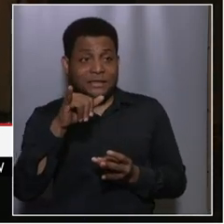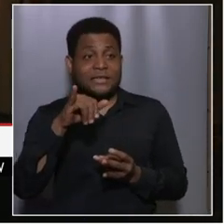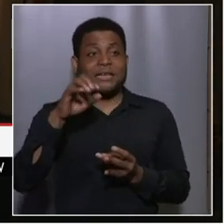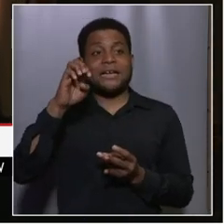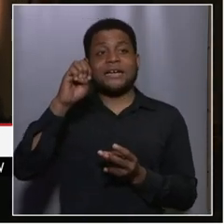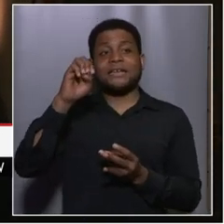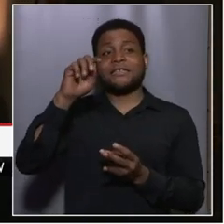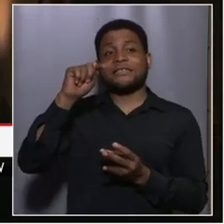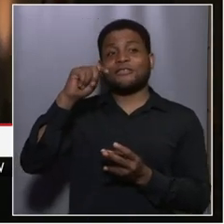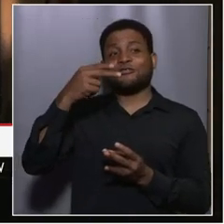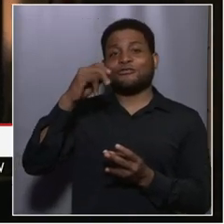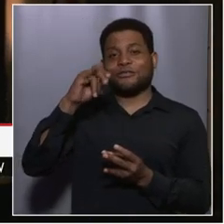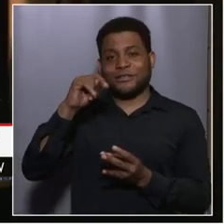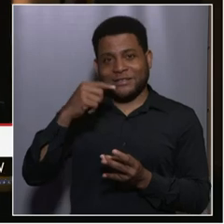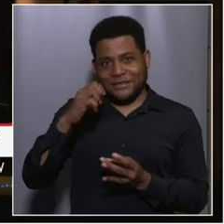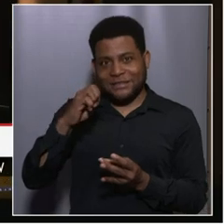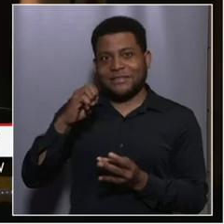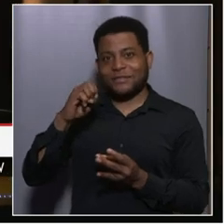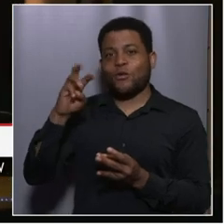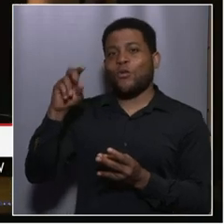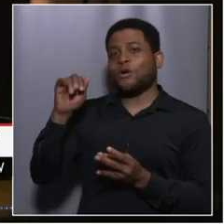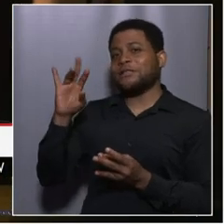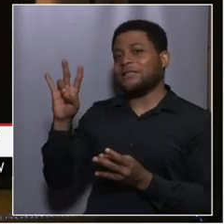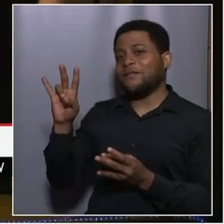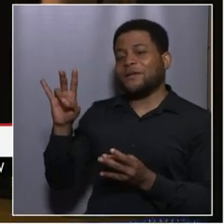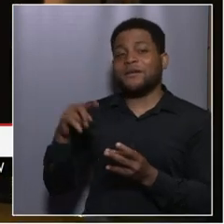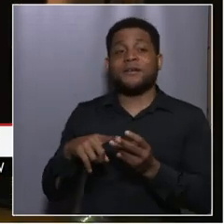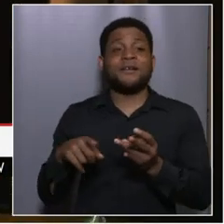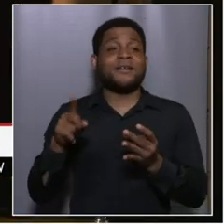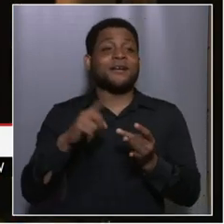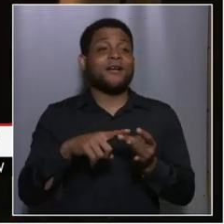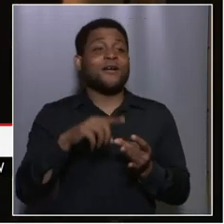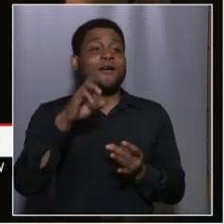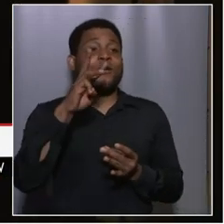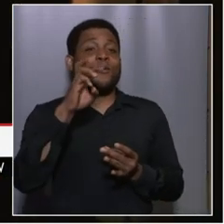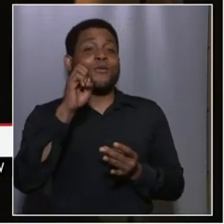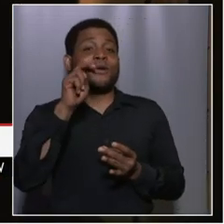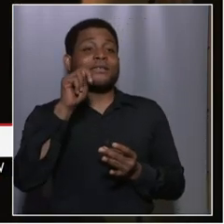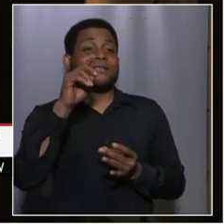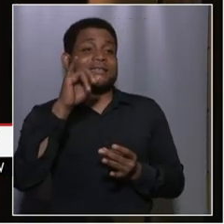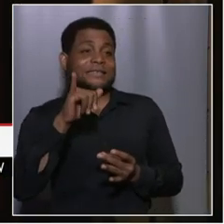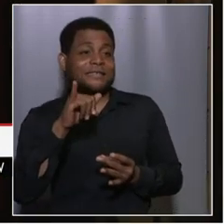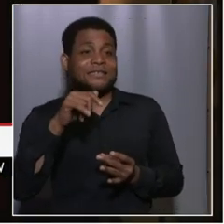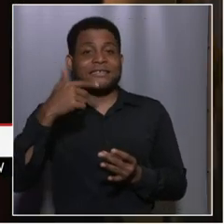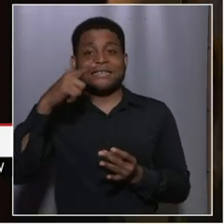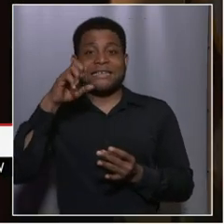Wendy Glenn for Ward 8. Thank you, Wendy. Wendy!